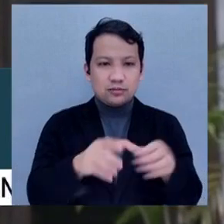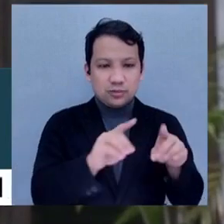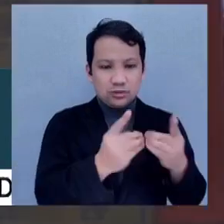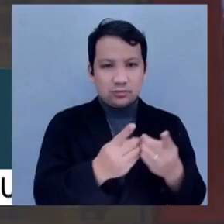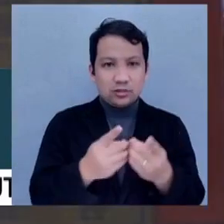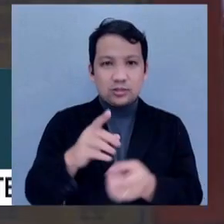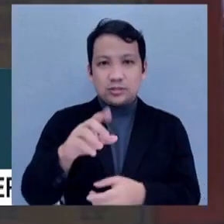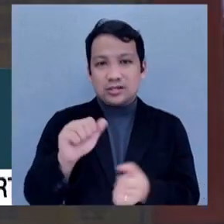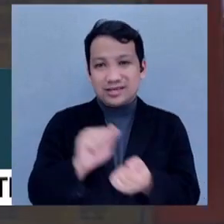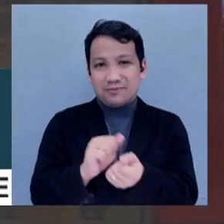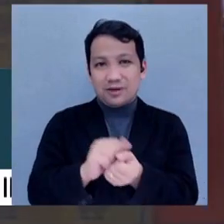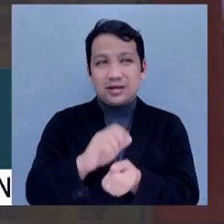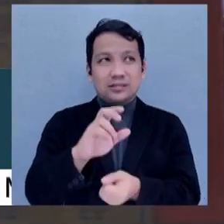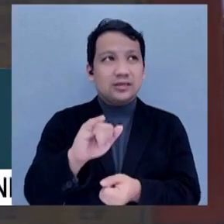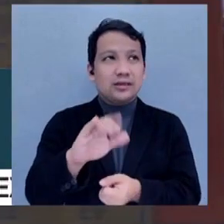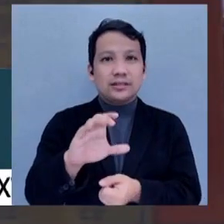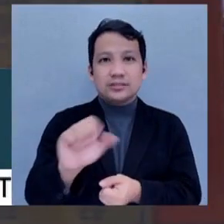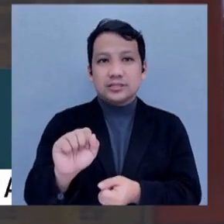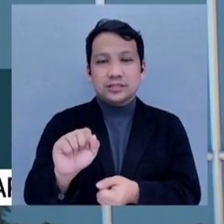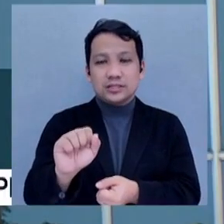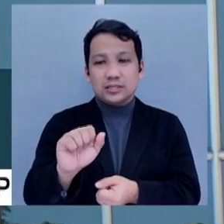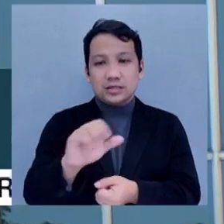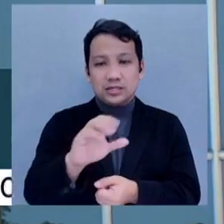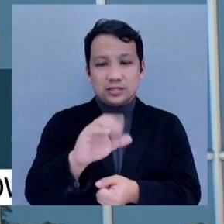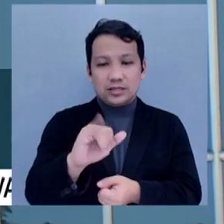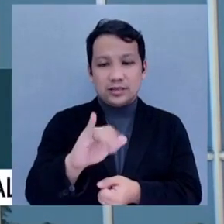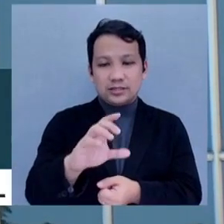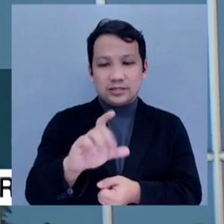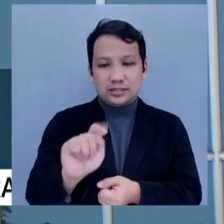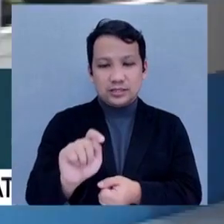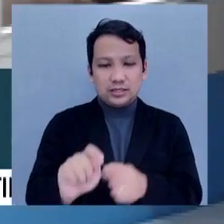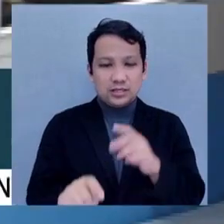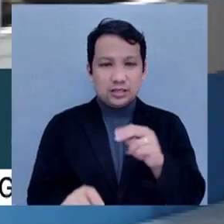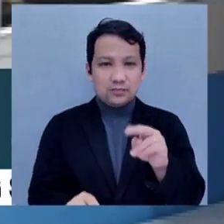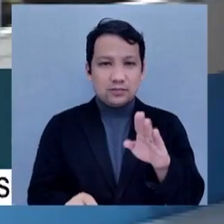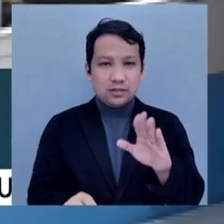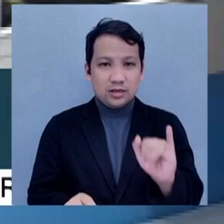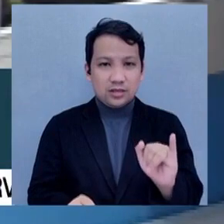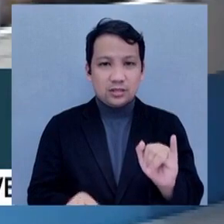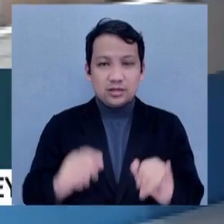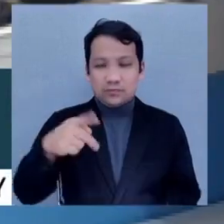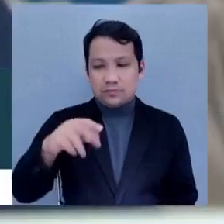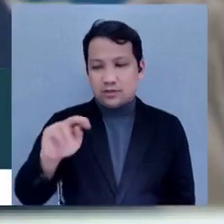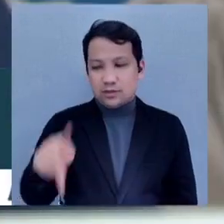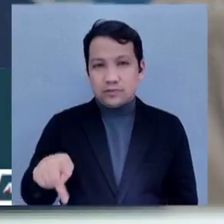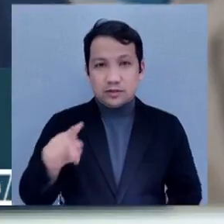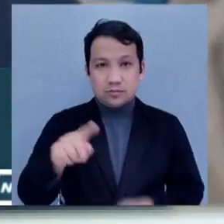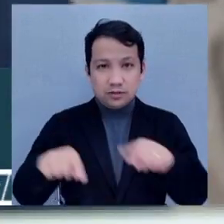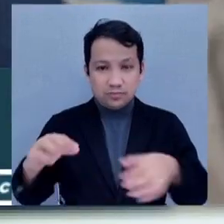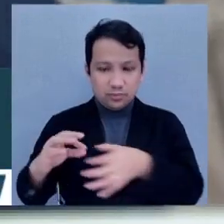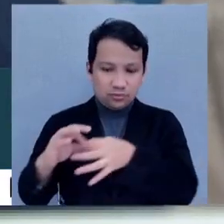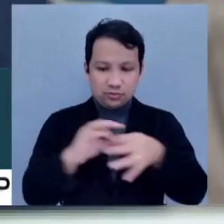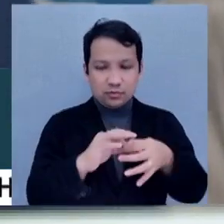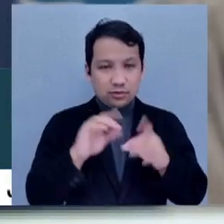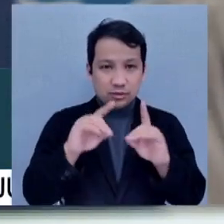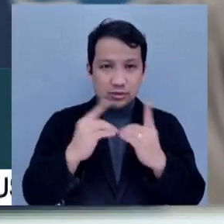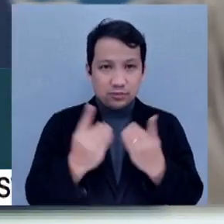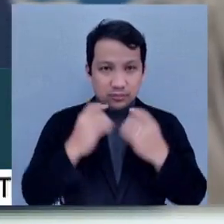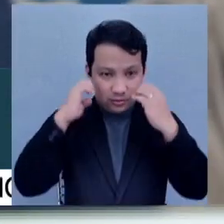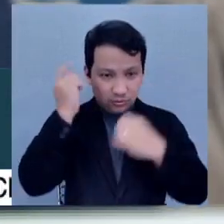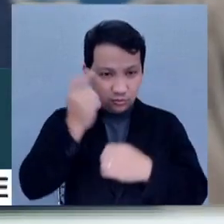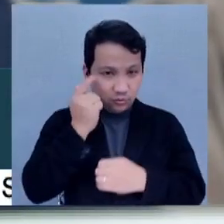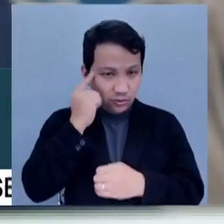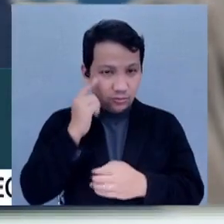DICT, the National Bureau of Investigation, the Philippine National Police, and other relevant government agencies to prevent